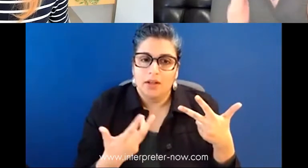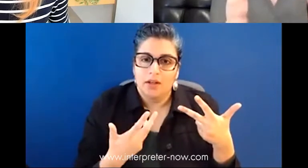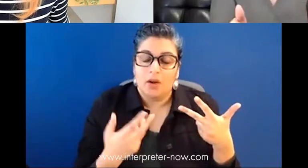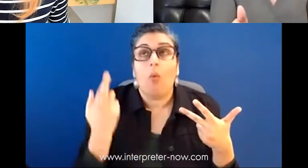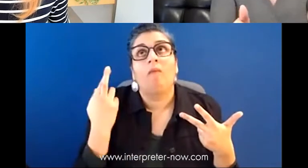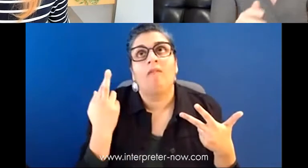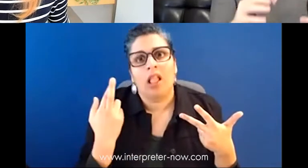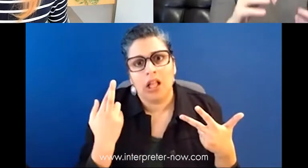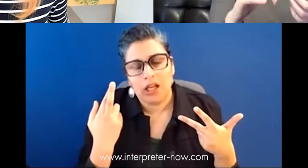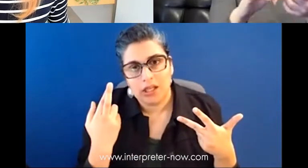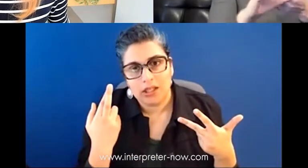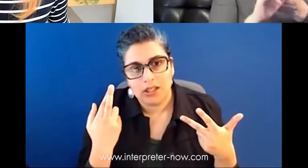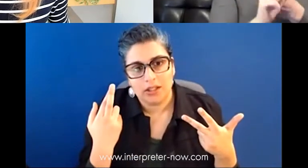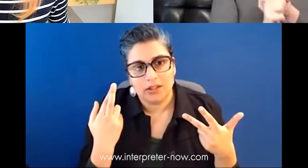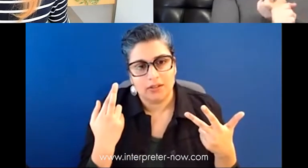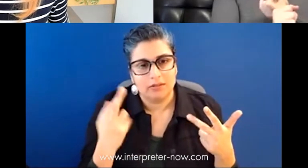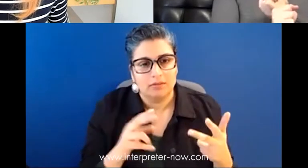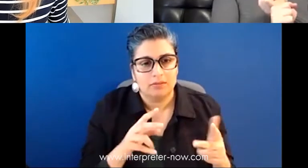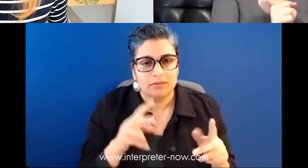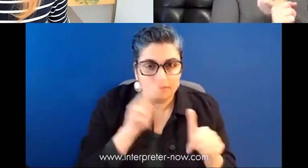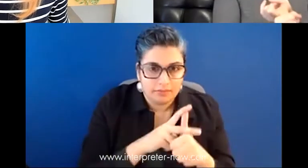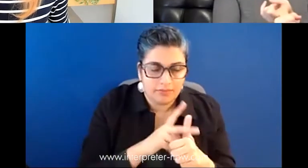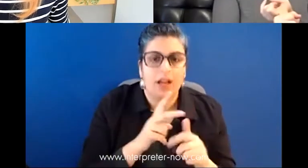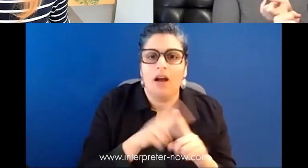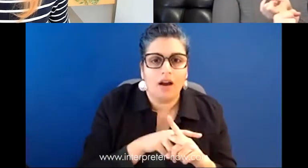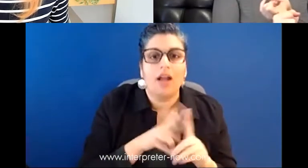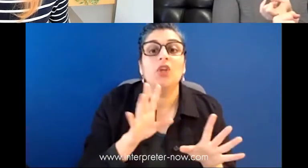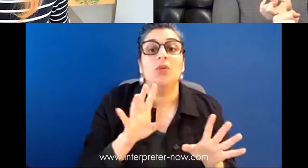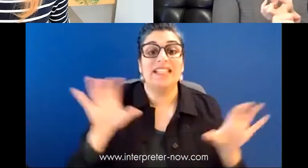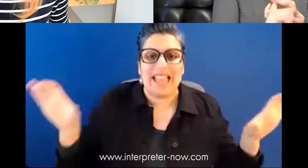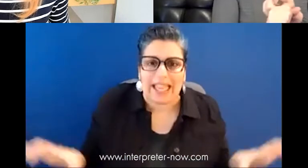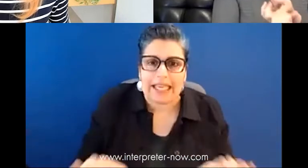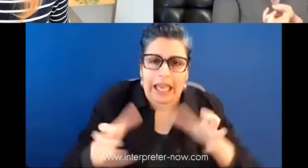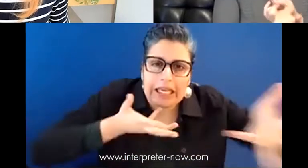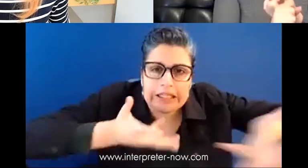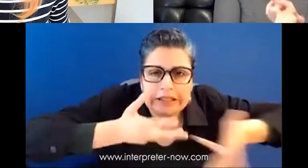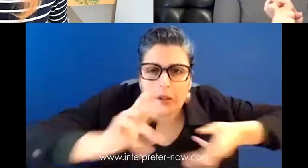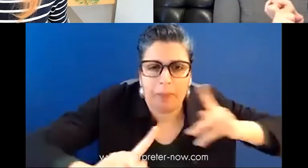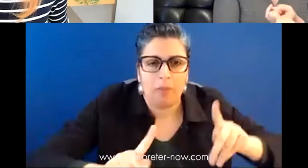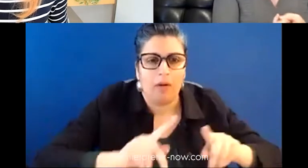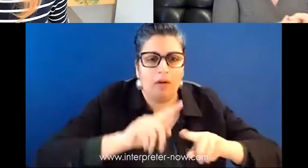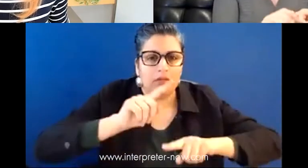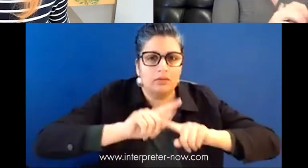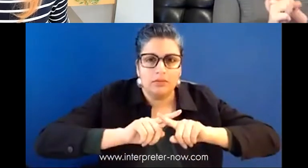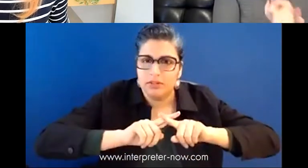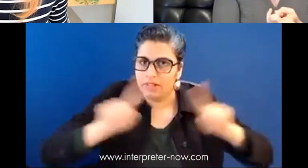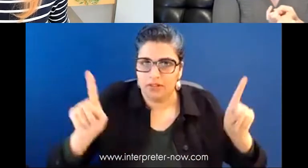hopefully fairly concrete. You need engagement with people that are different than you, real working